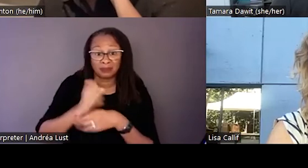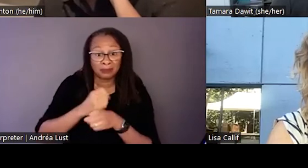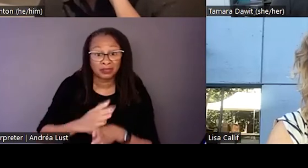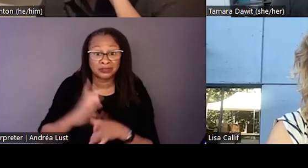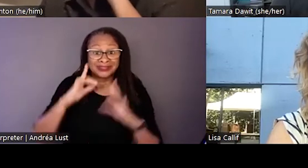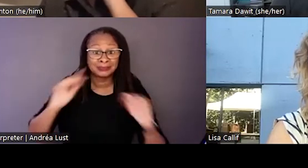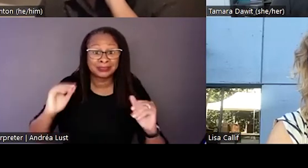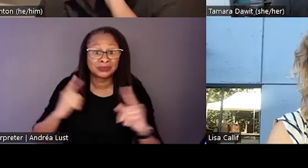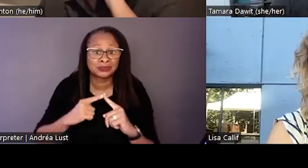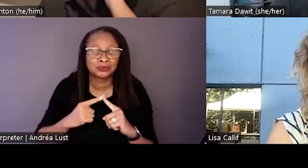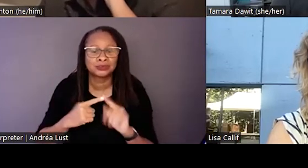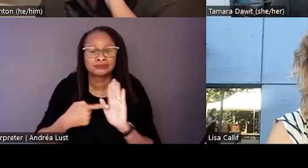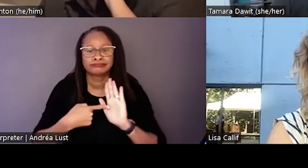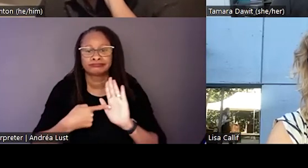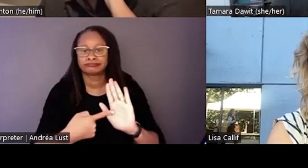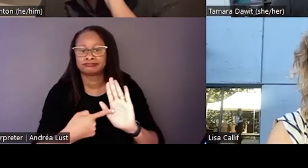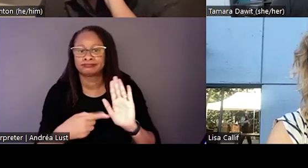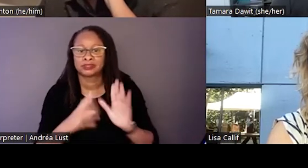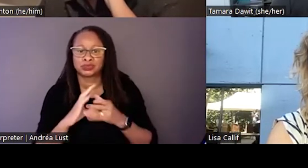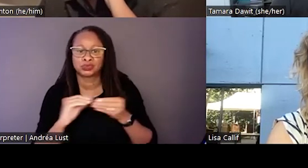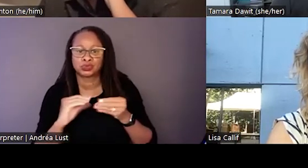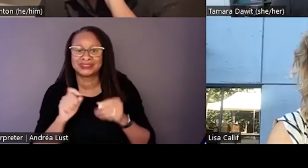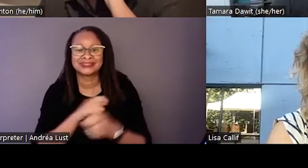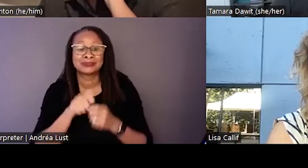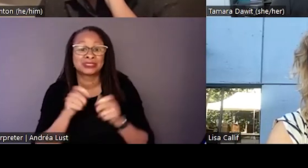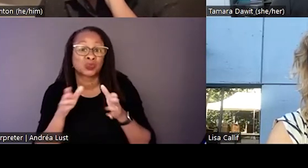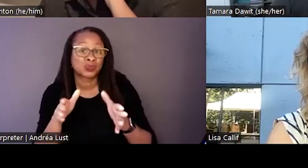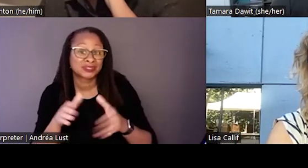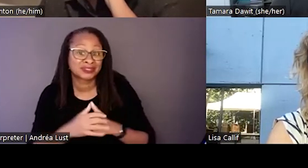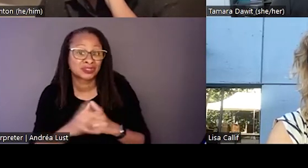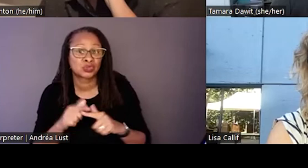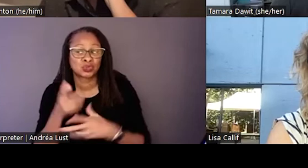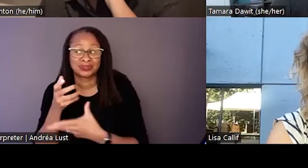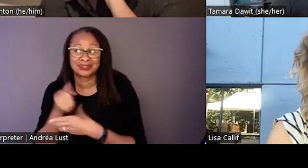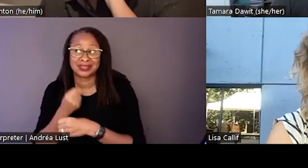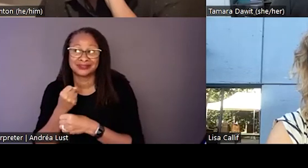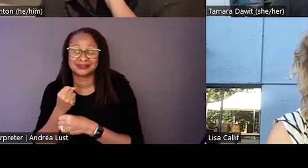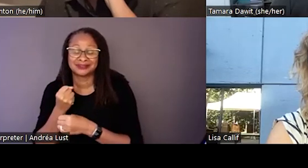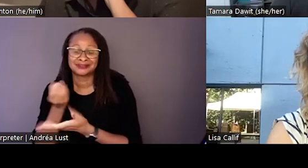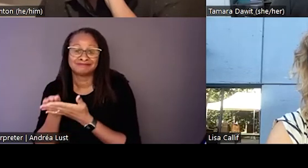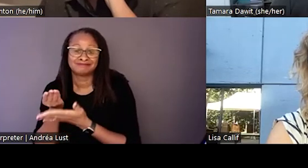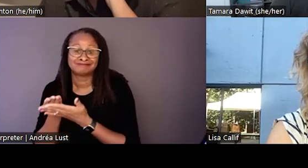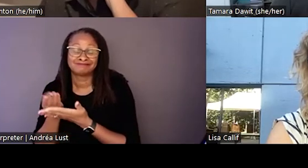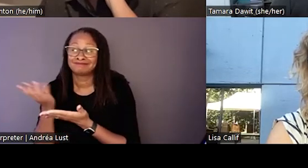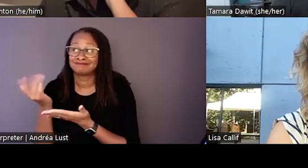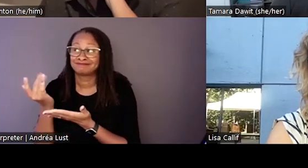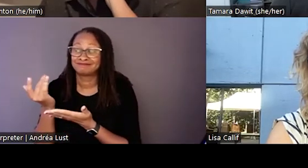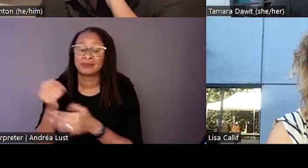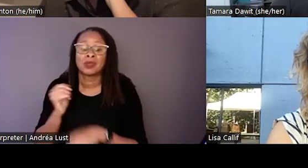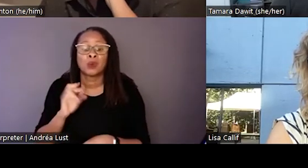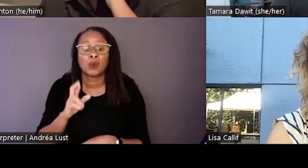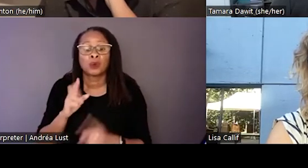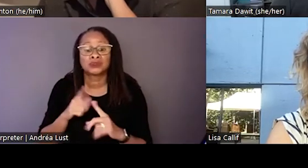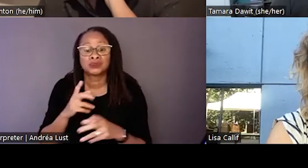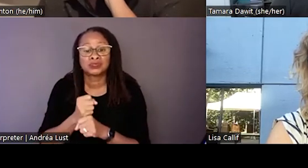expected to depict stories in certain ways in order to get their films funded, or in order to